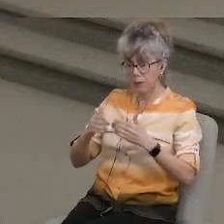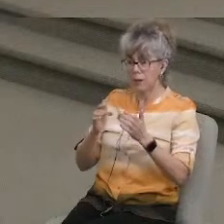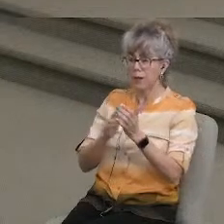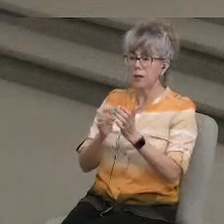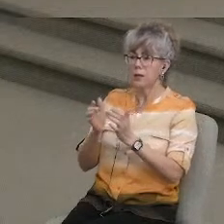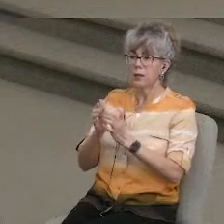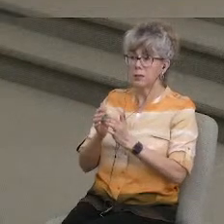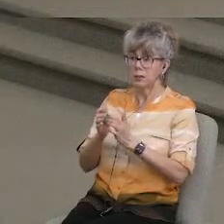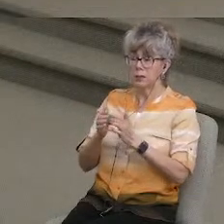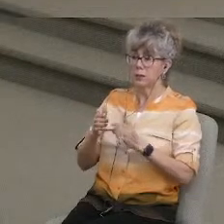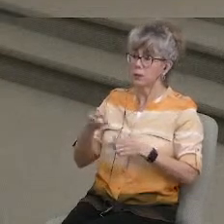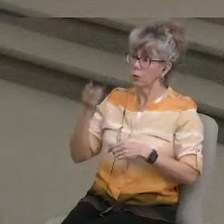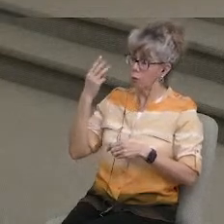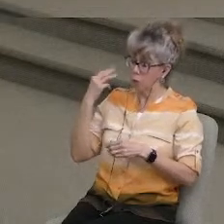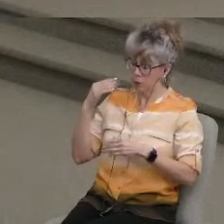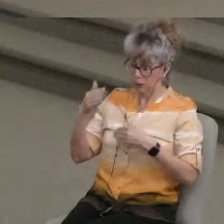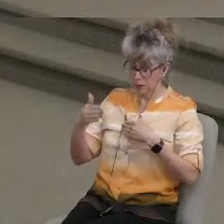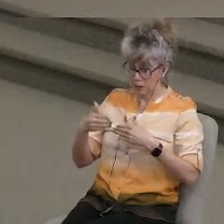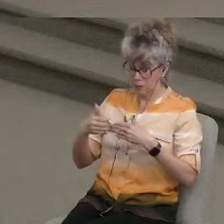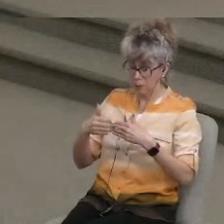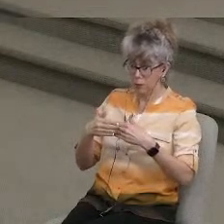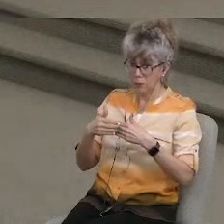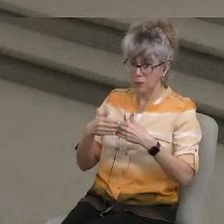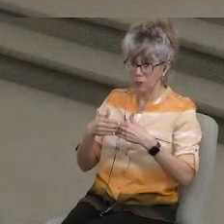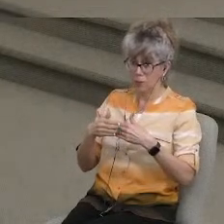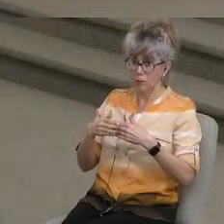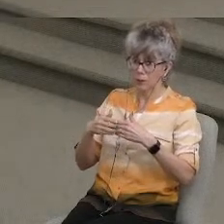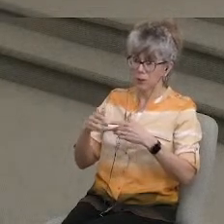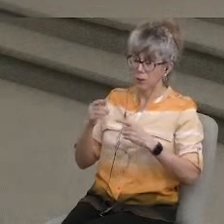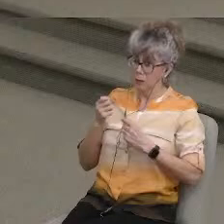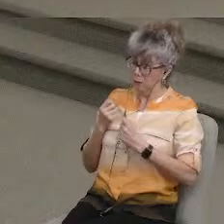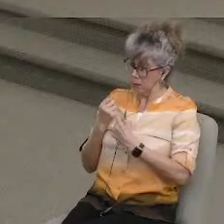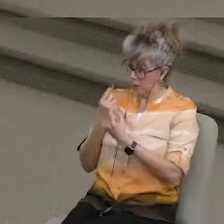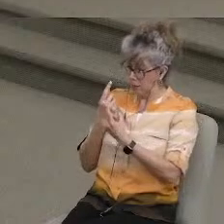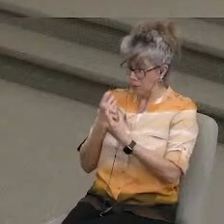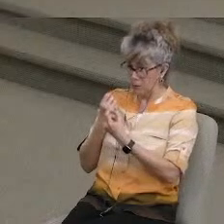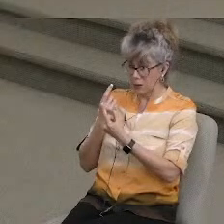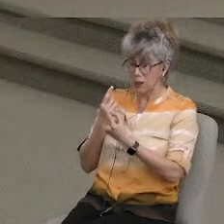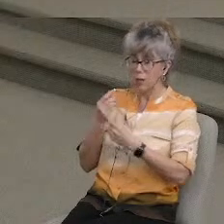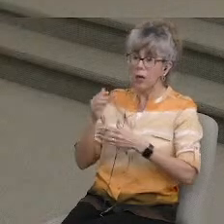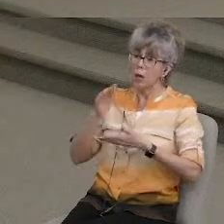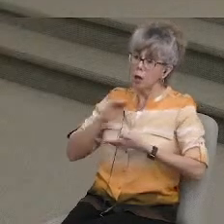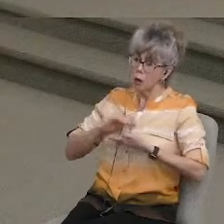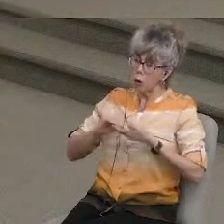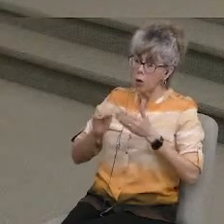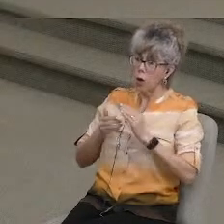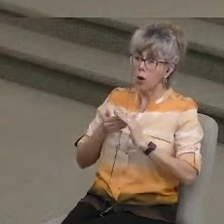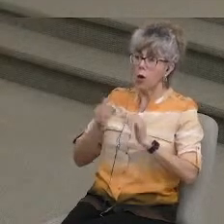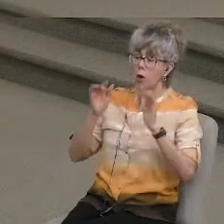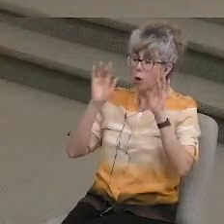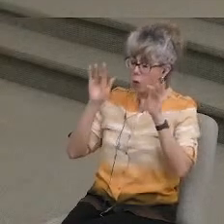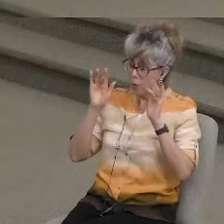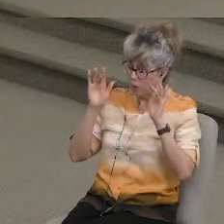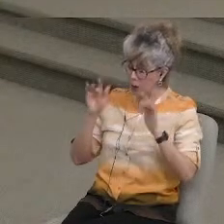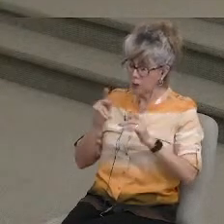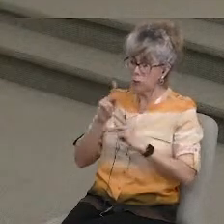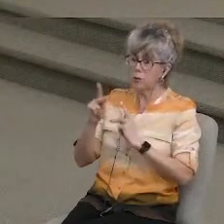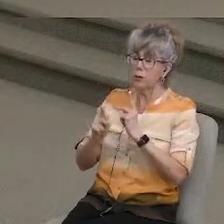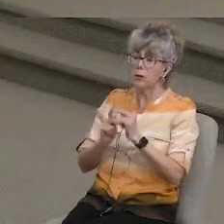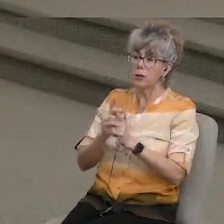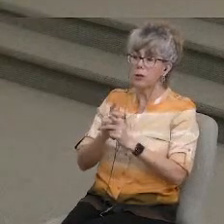was approachable. The sweet scent of empathy was seen in his humility, in his compassion, and his kindness. He who